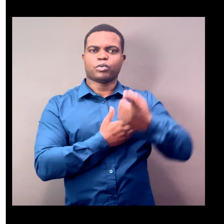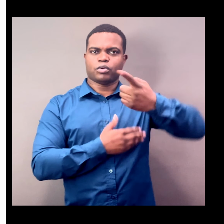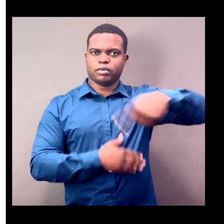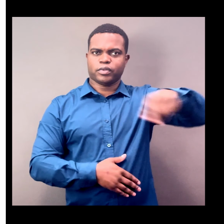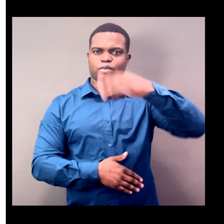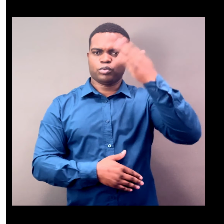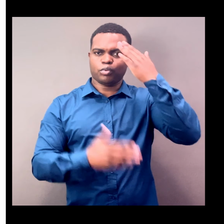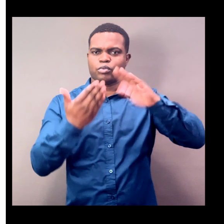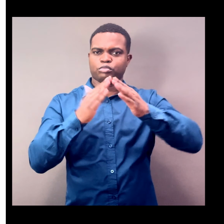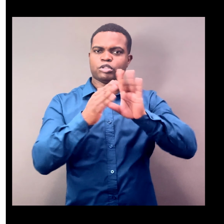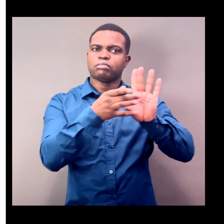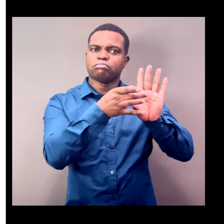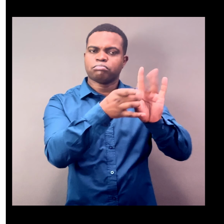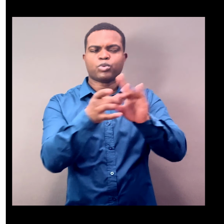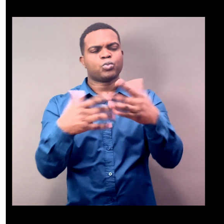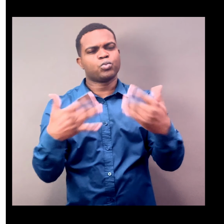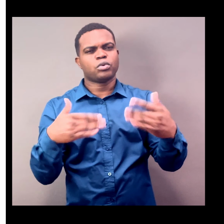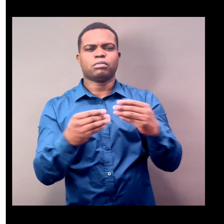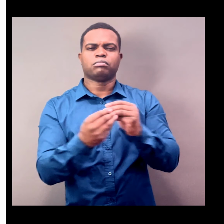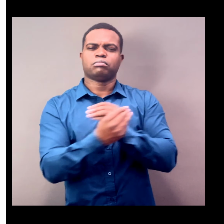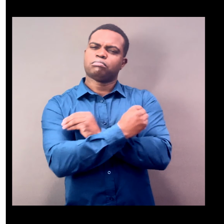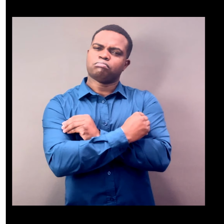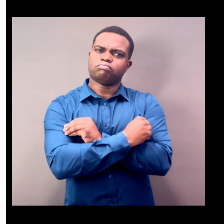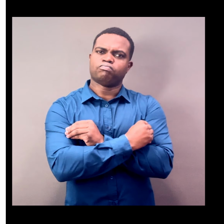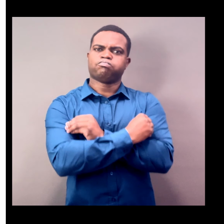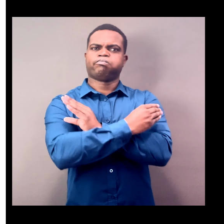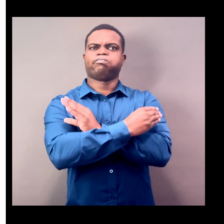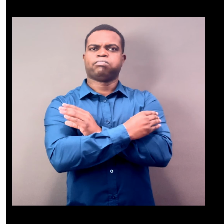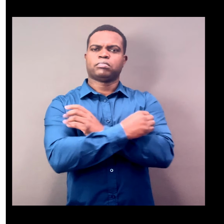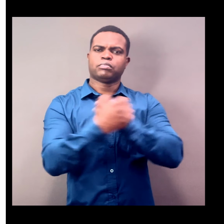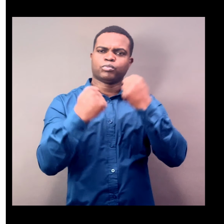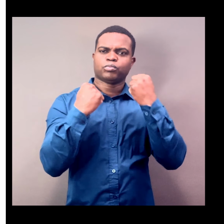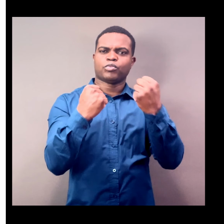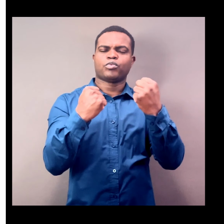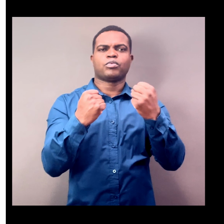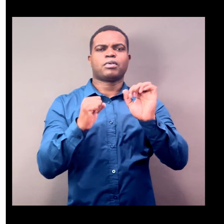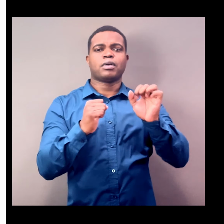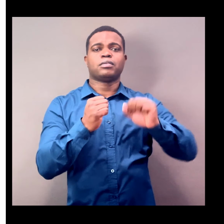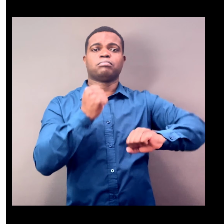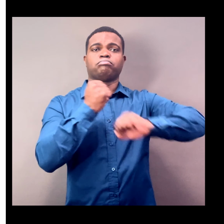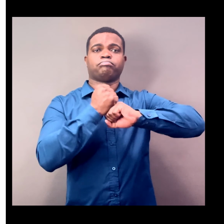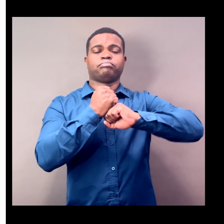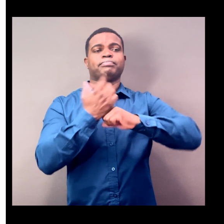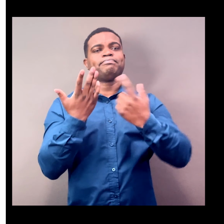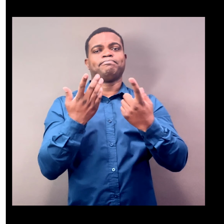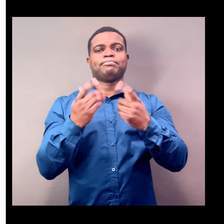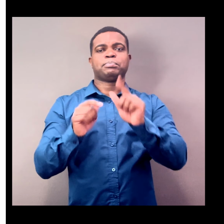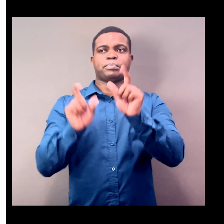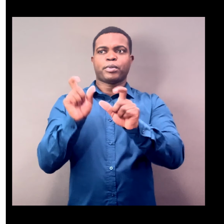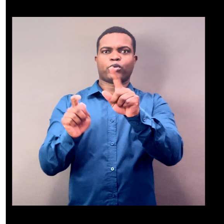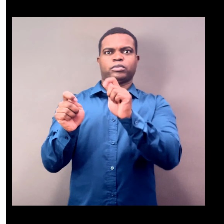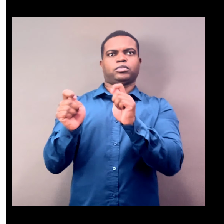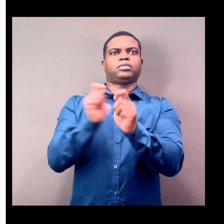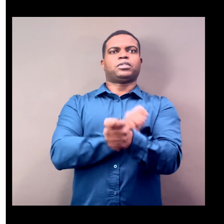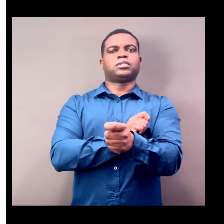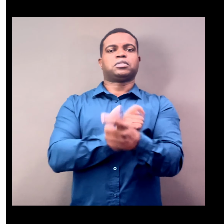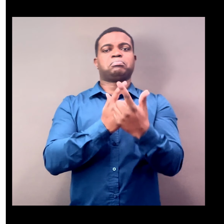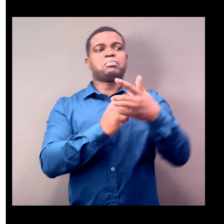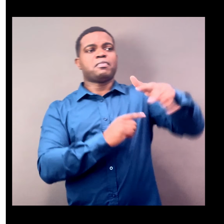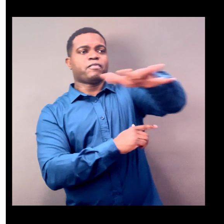community engagement is like a powerful vehicle for bringing about environmental and behavioral changes that